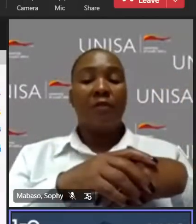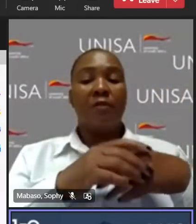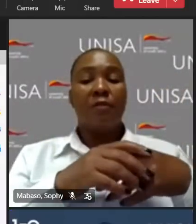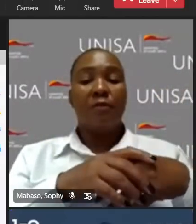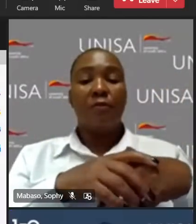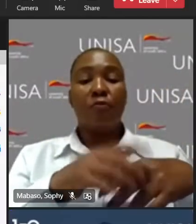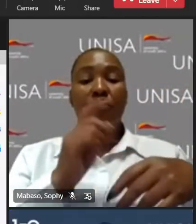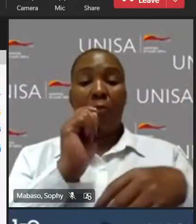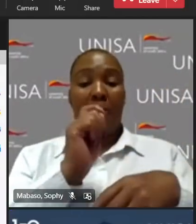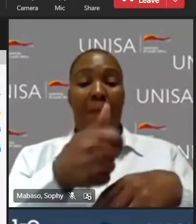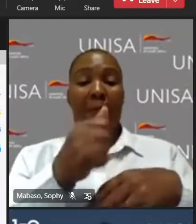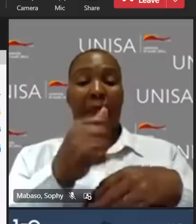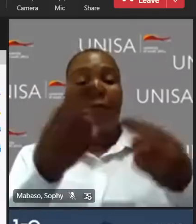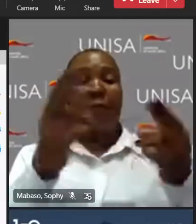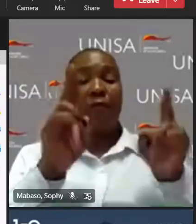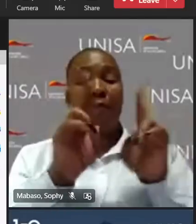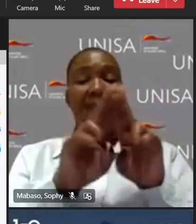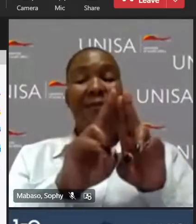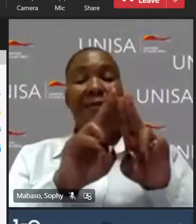right.